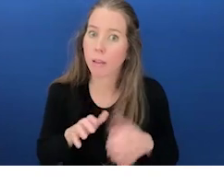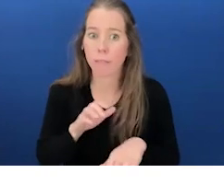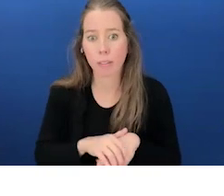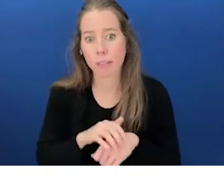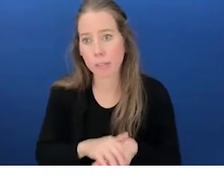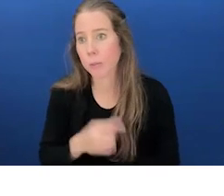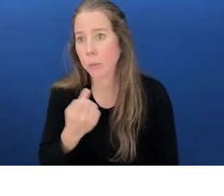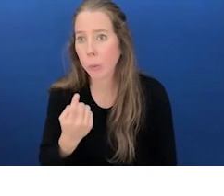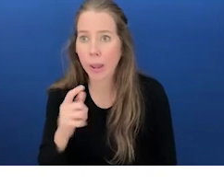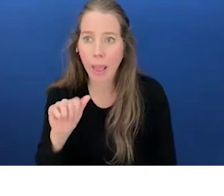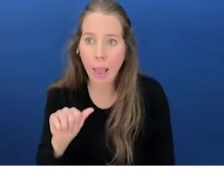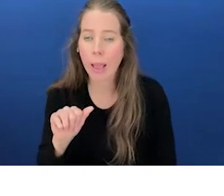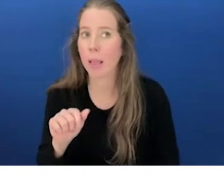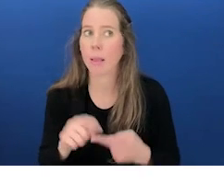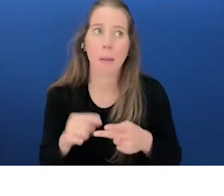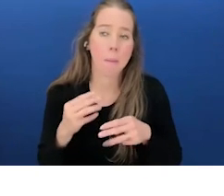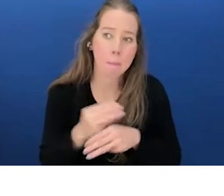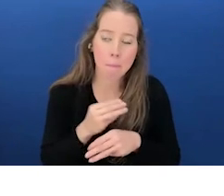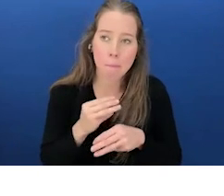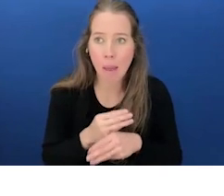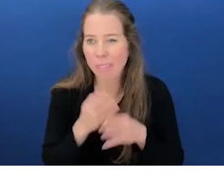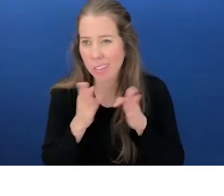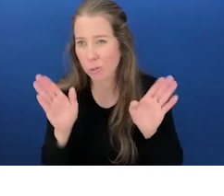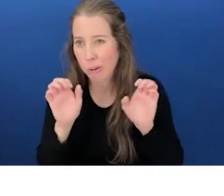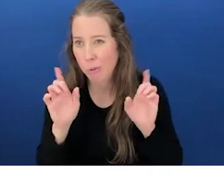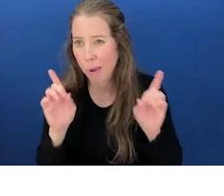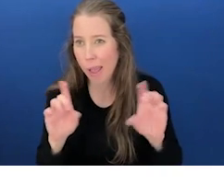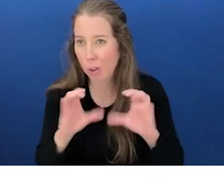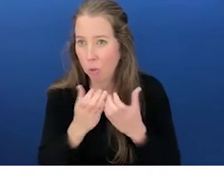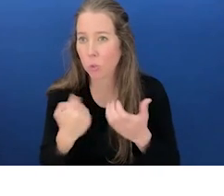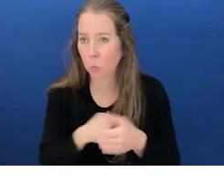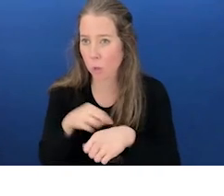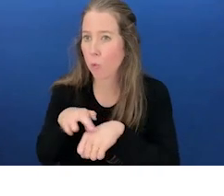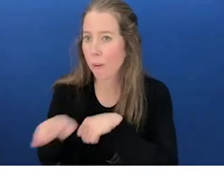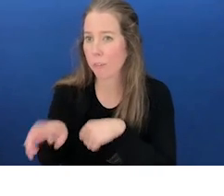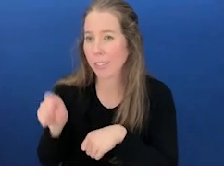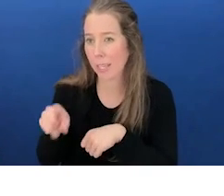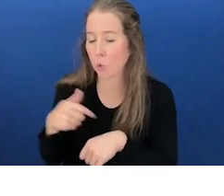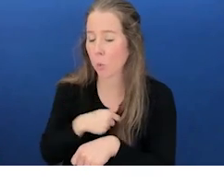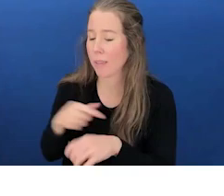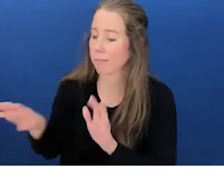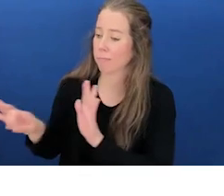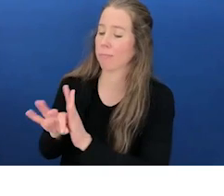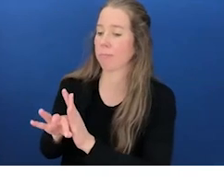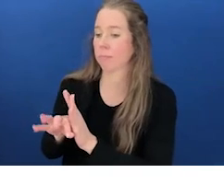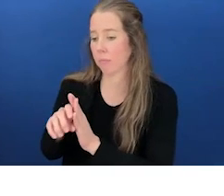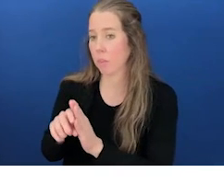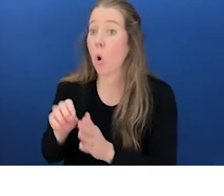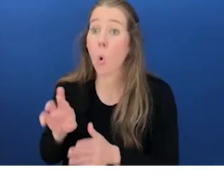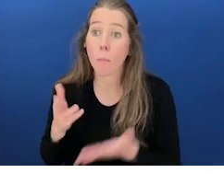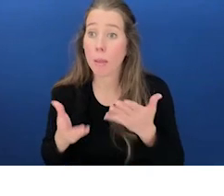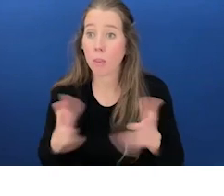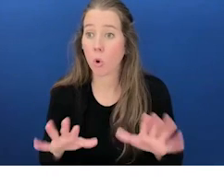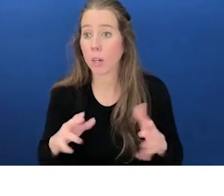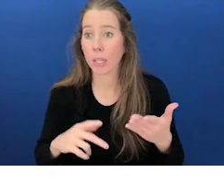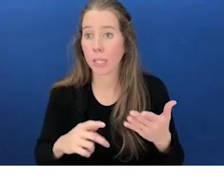1As, math, and general ed courses that refer students. And yes, we assign them to the pathway, or they're in a program, right? If they're